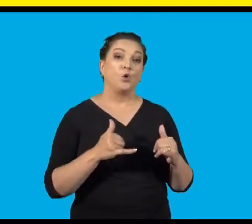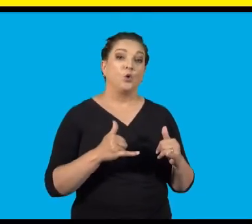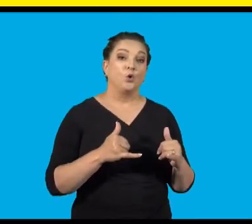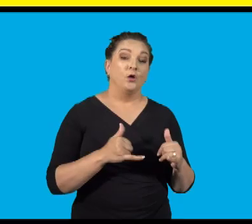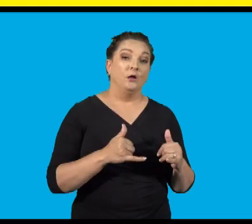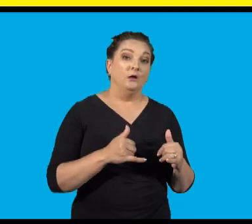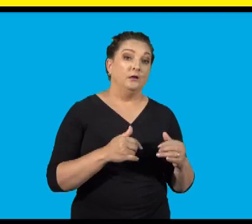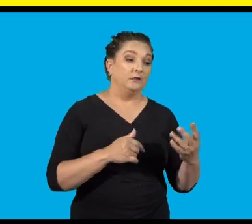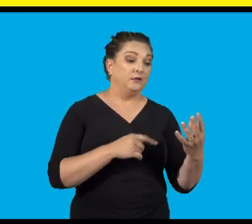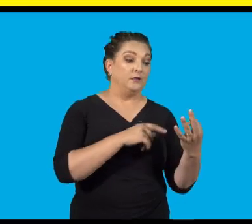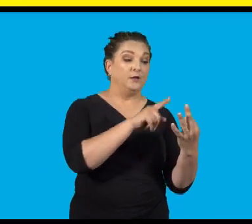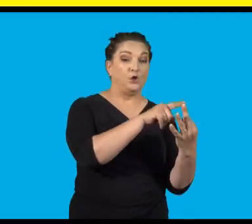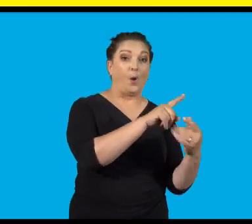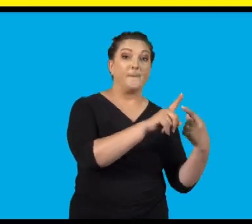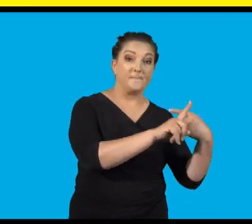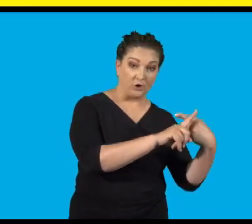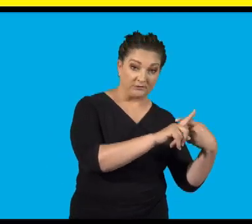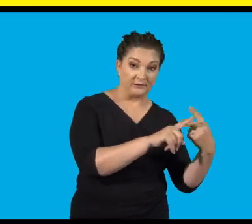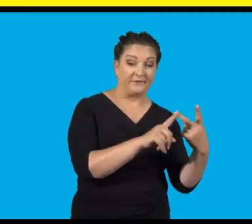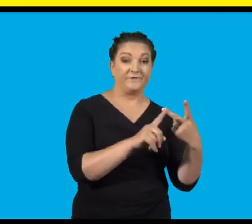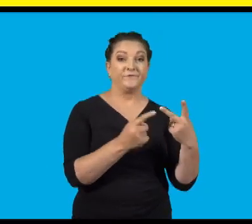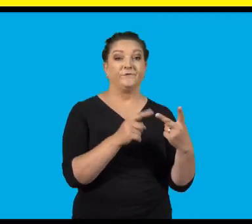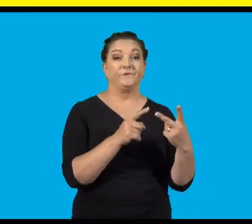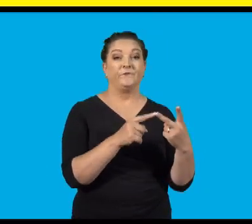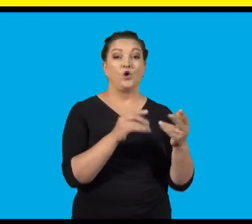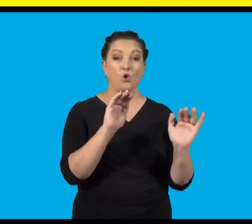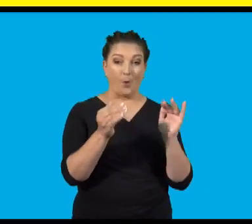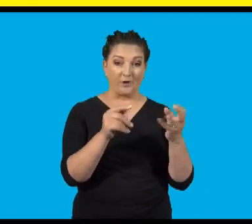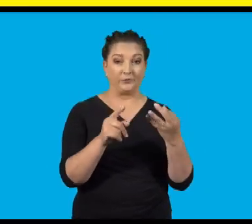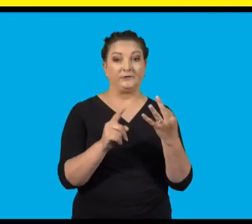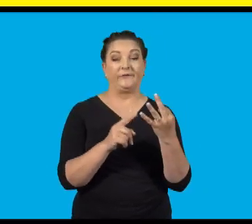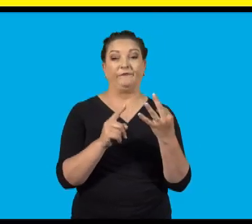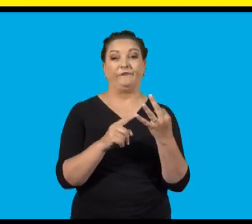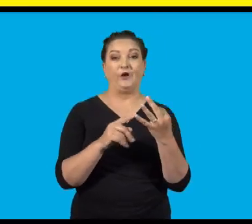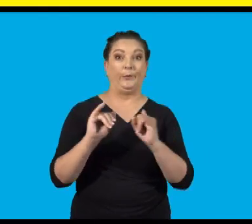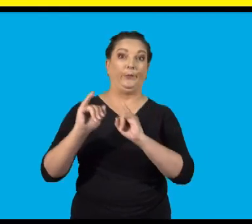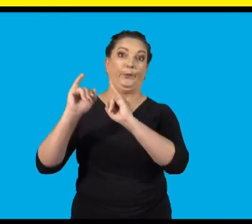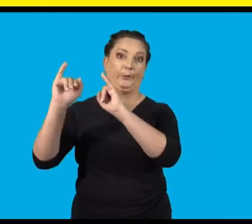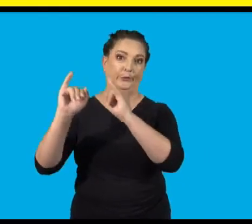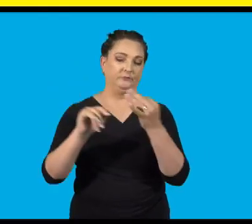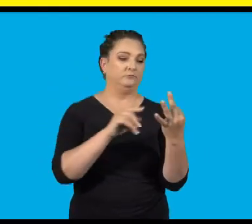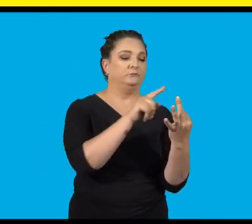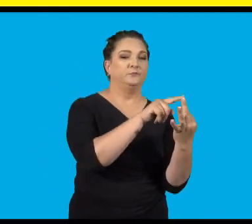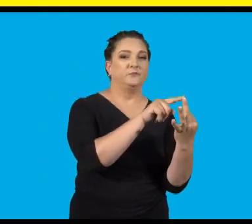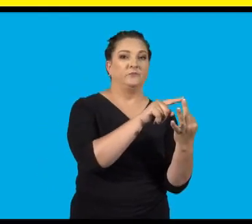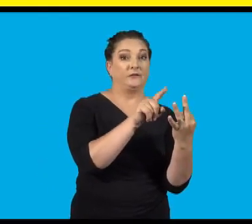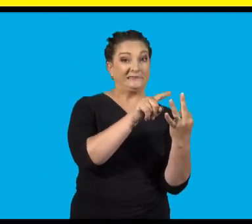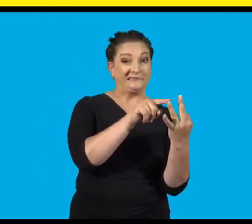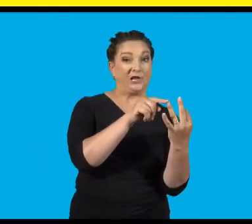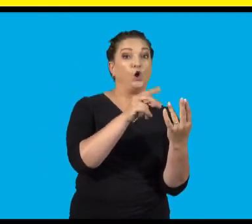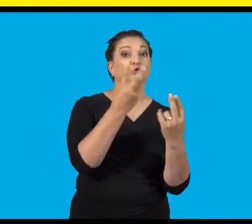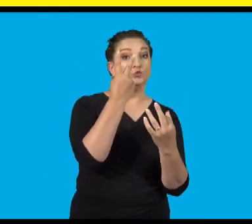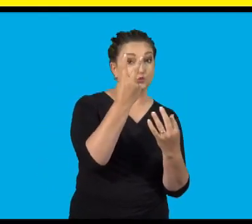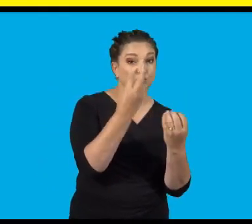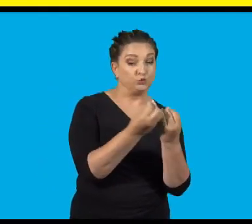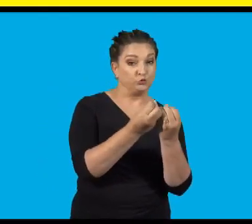Your degrees of comparison looks at your positive, comparative, and superlative, all right? Where your comparative